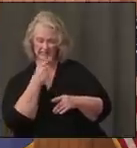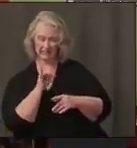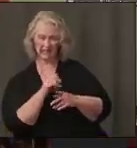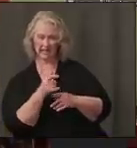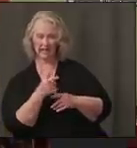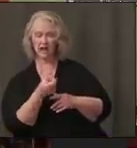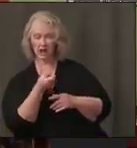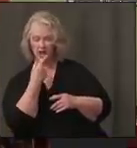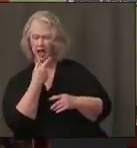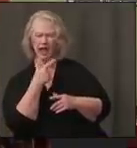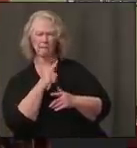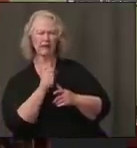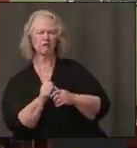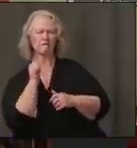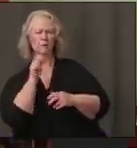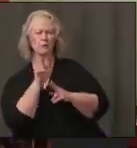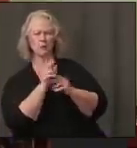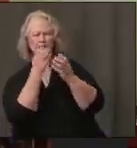mask as a prophylactic.